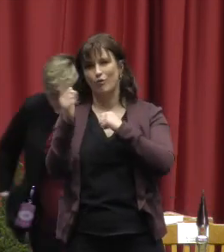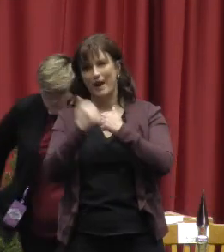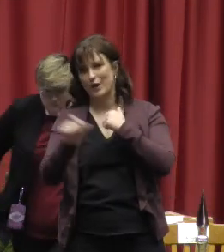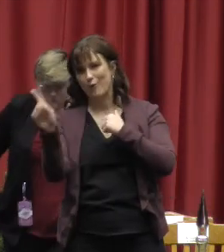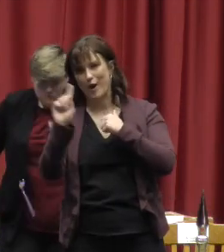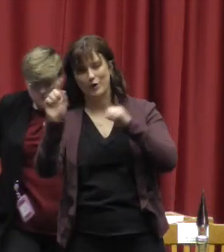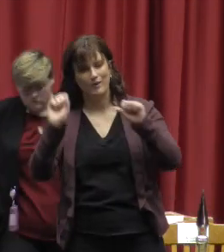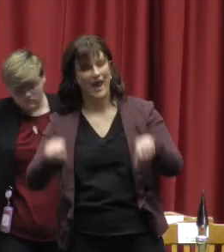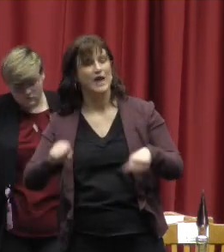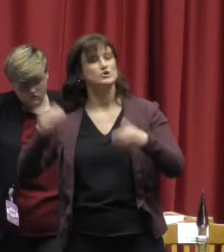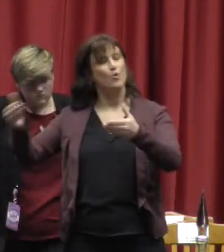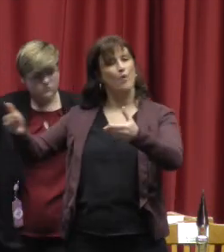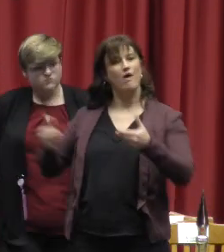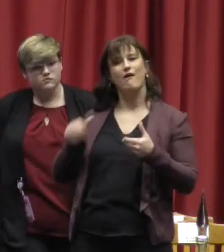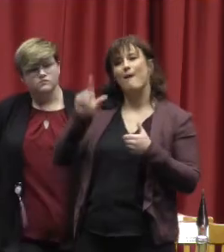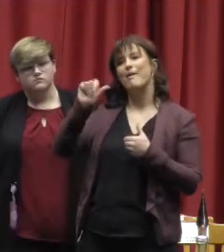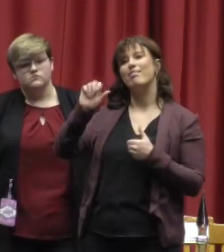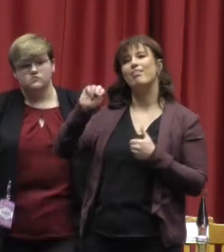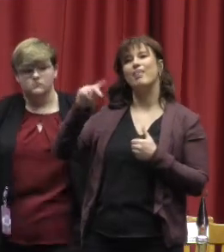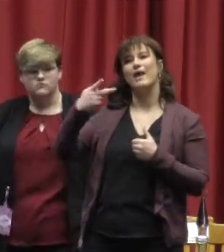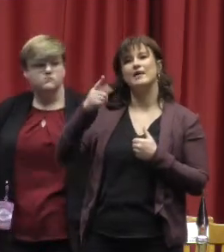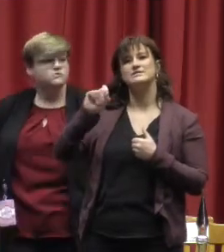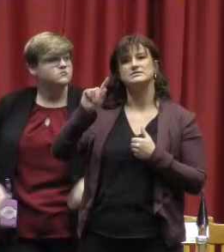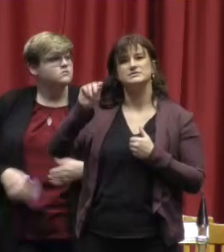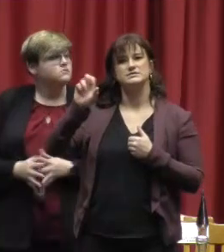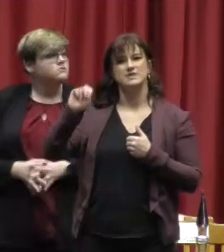welcoming Langston Murray.